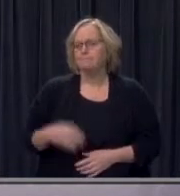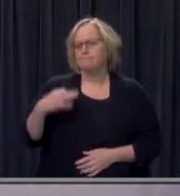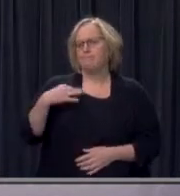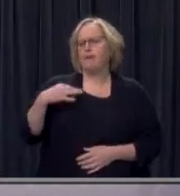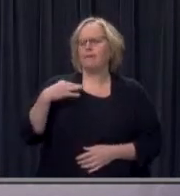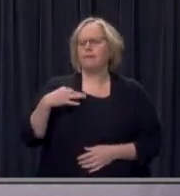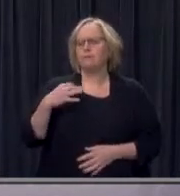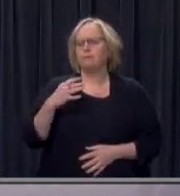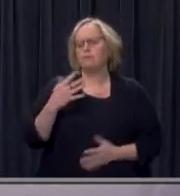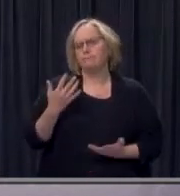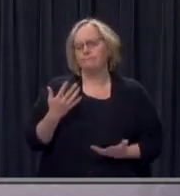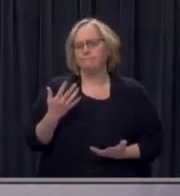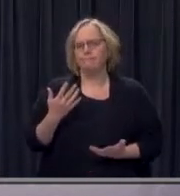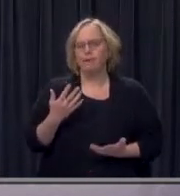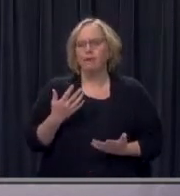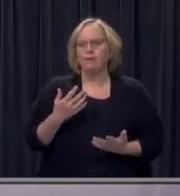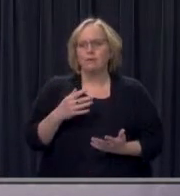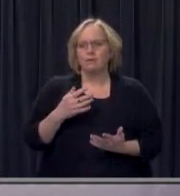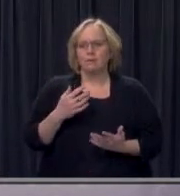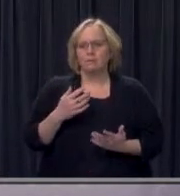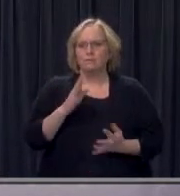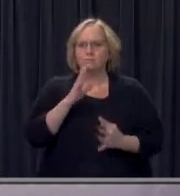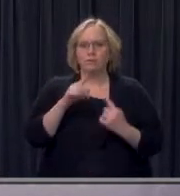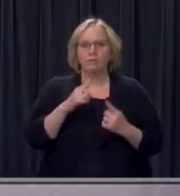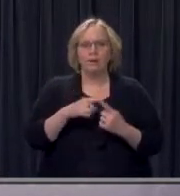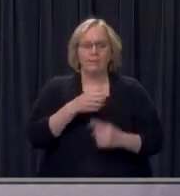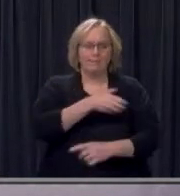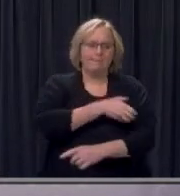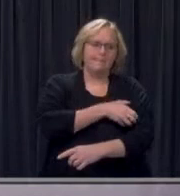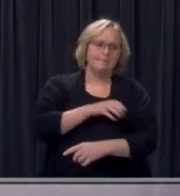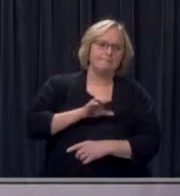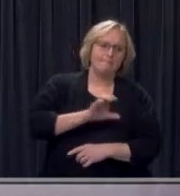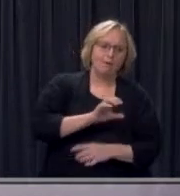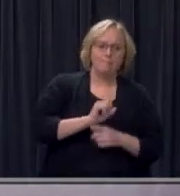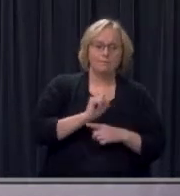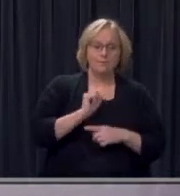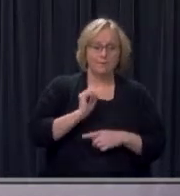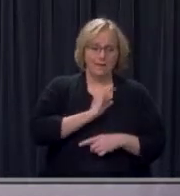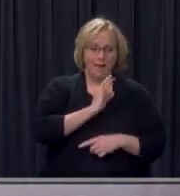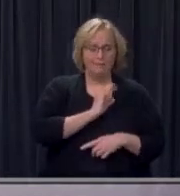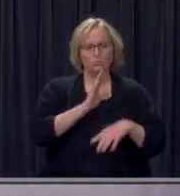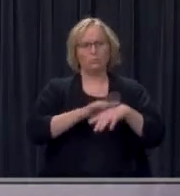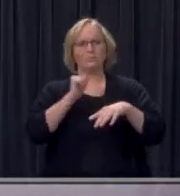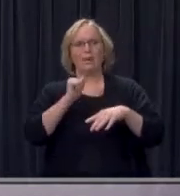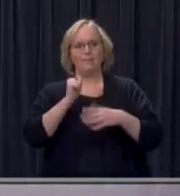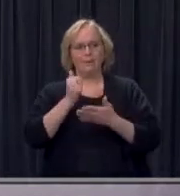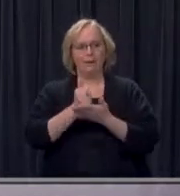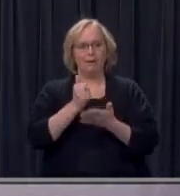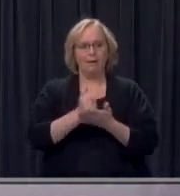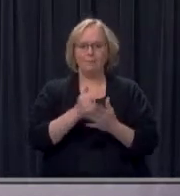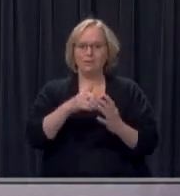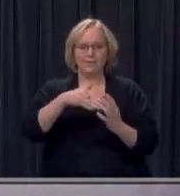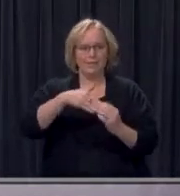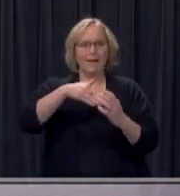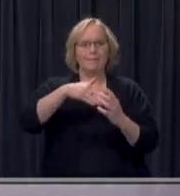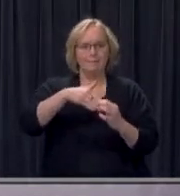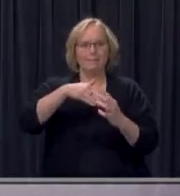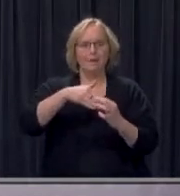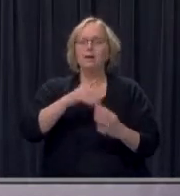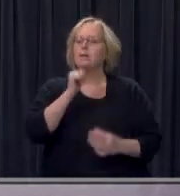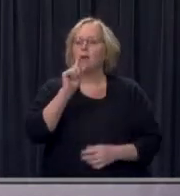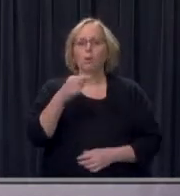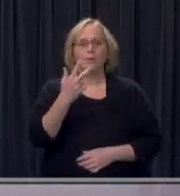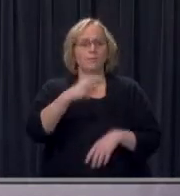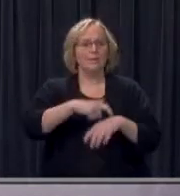Benefits, as we've talked about, the empowerment of staff to summon help with the touch of a button. And that's not only the 3-button push that I